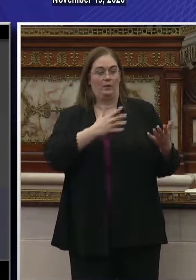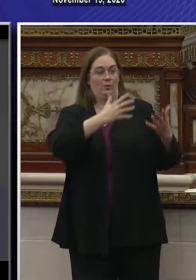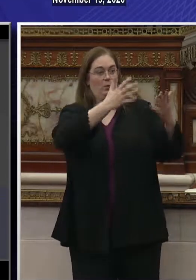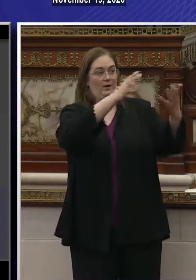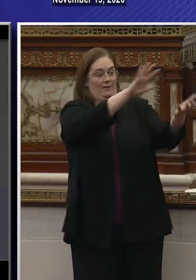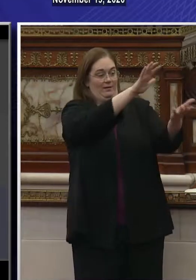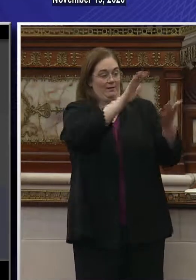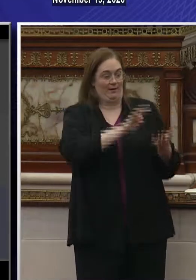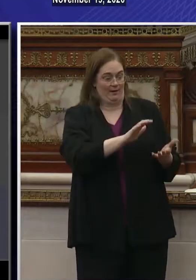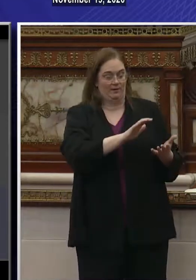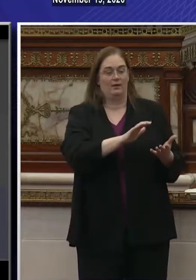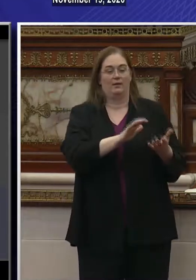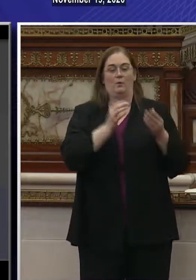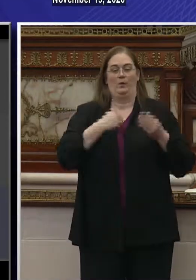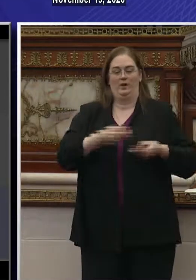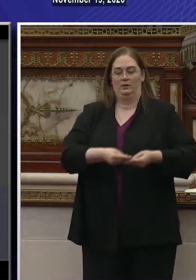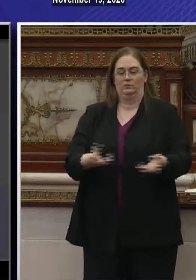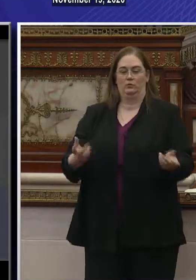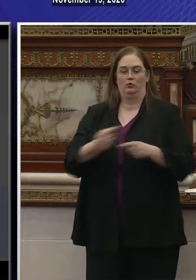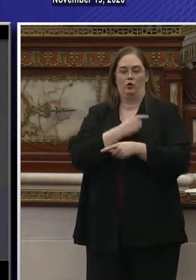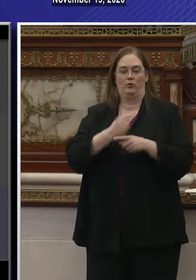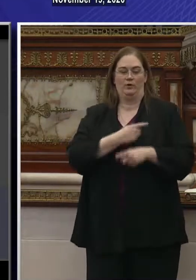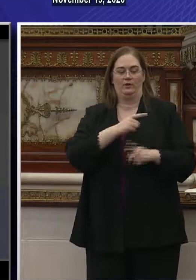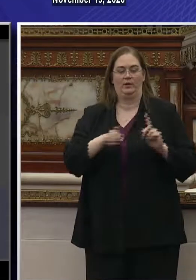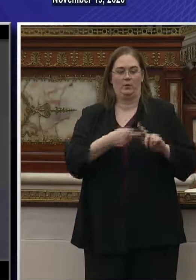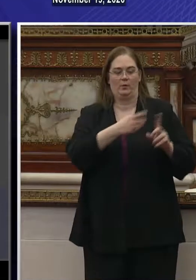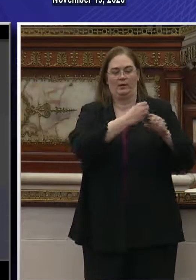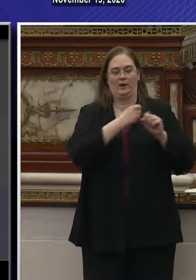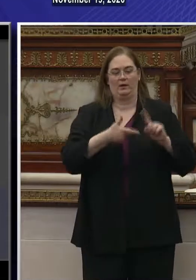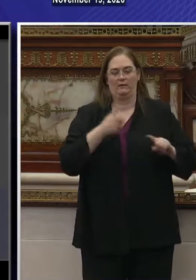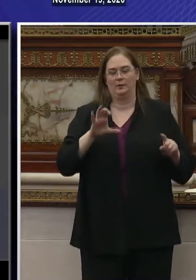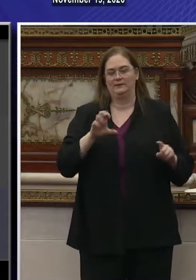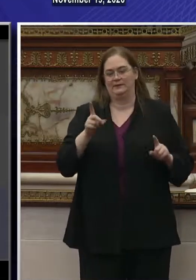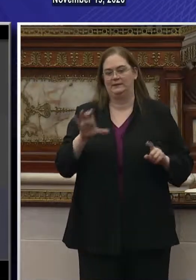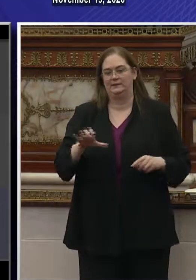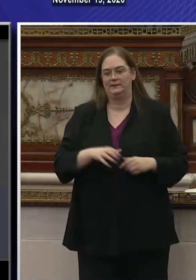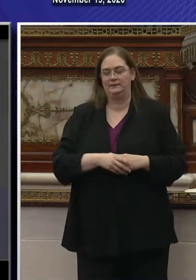distribute appropriately when we receive them from the CDC.